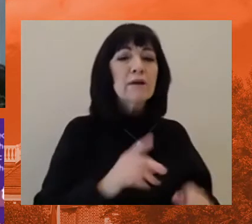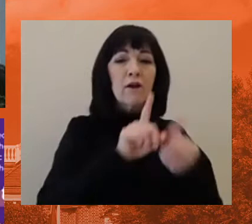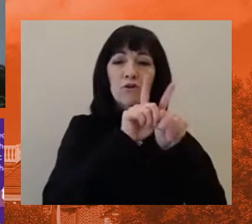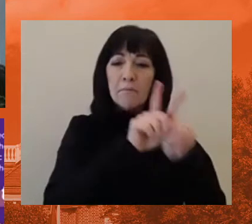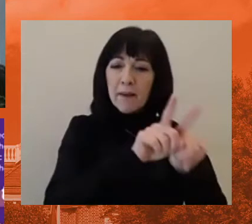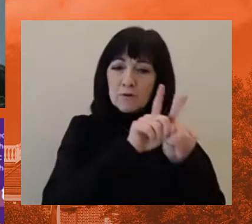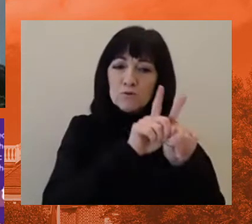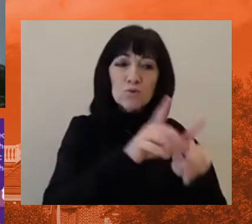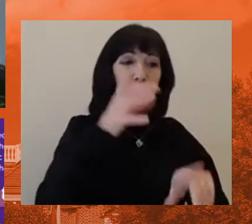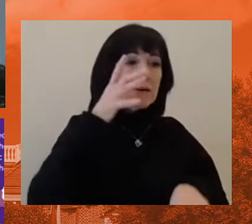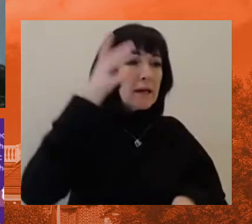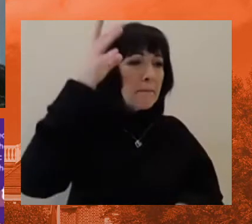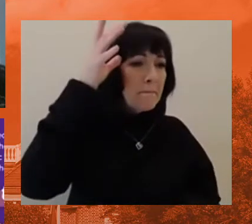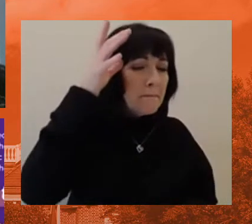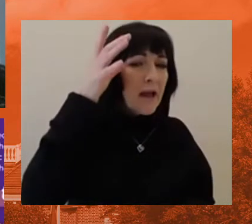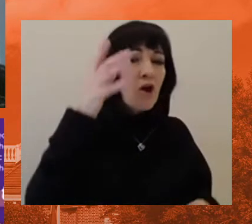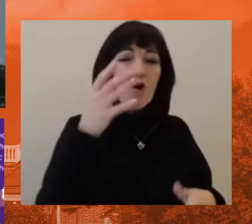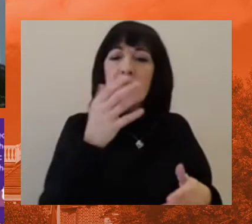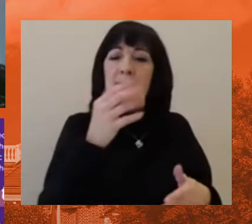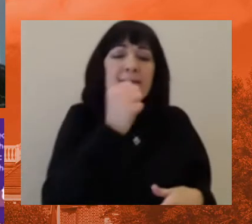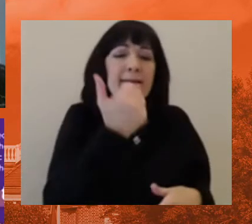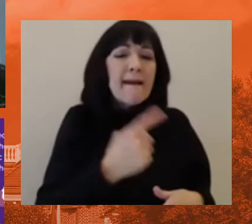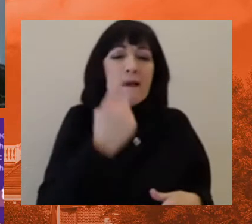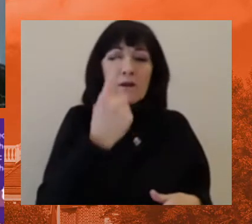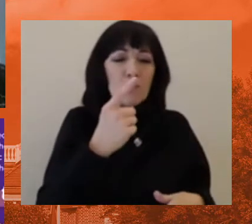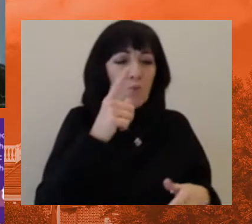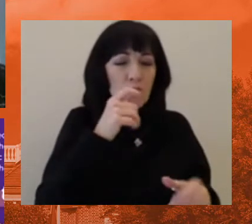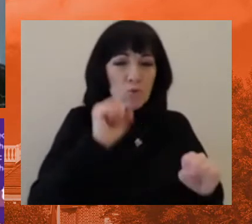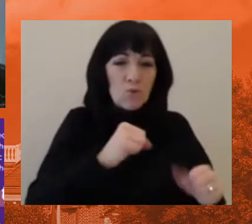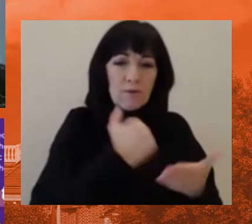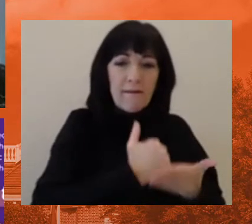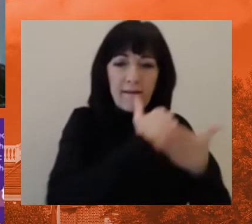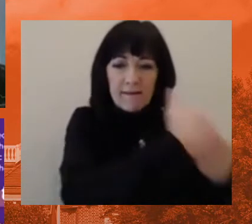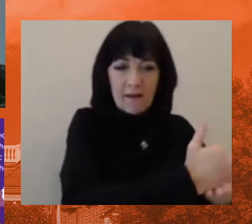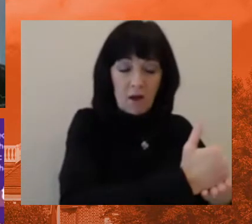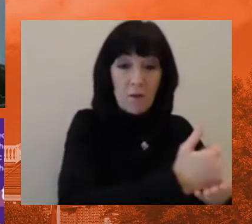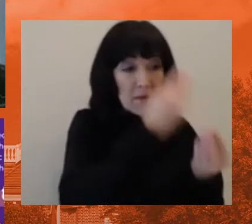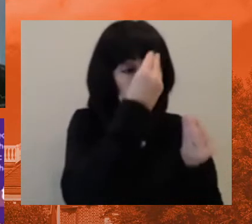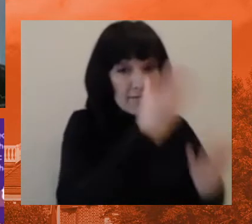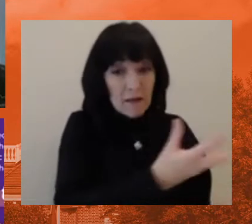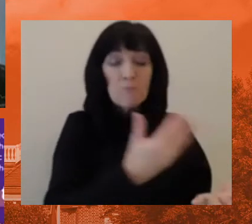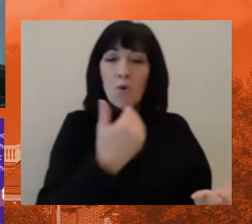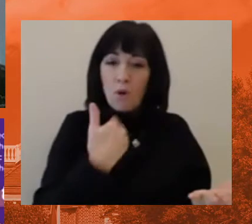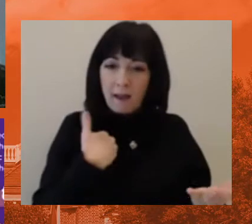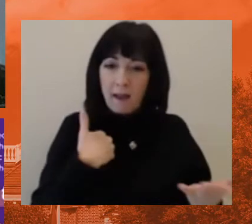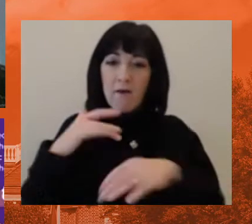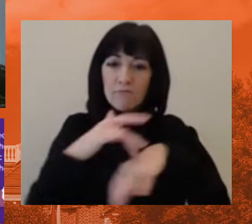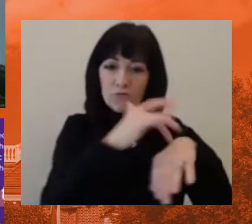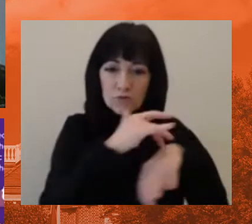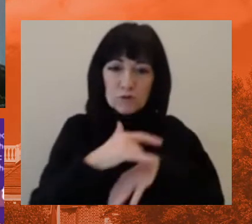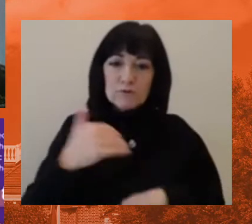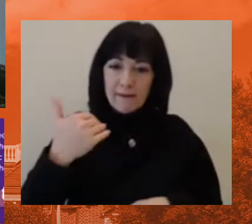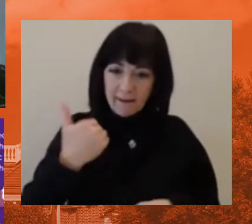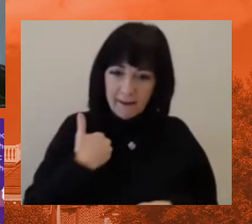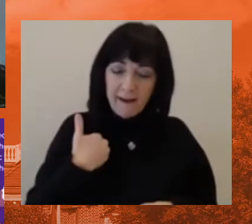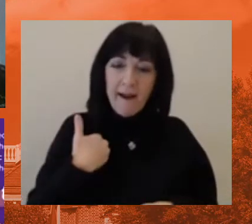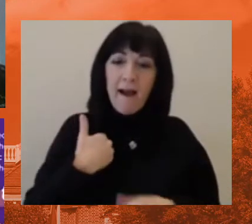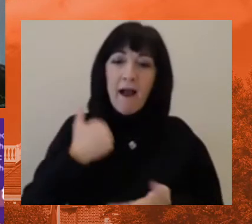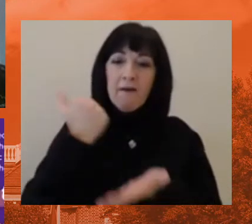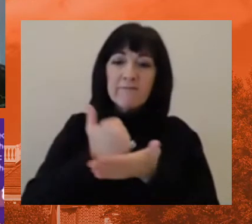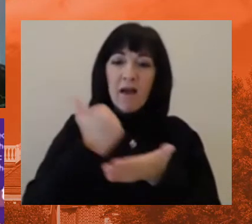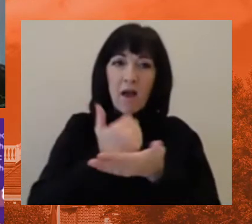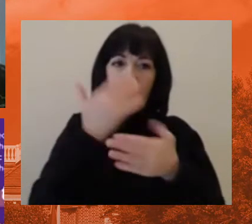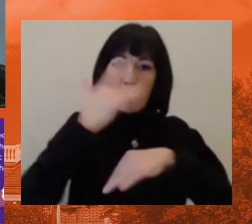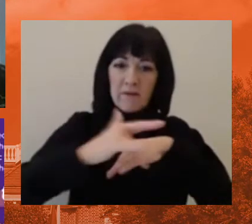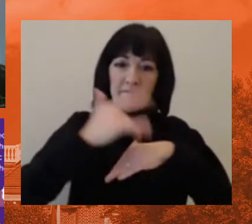know about resources that are available in this state. The National Domestic Violence Hotline offers